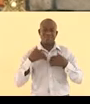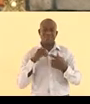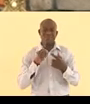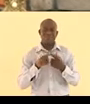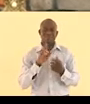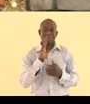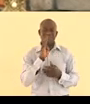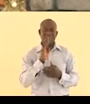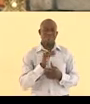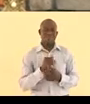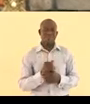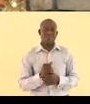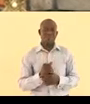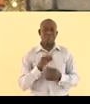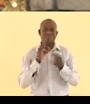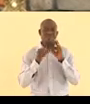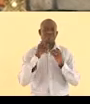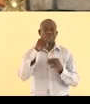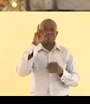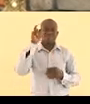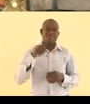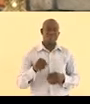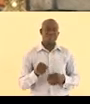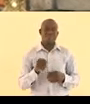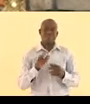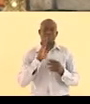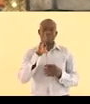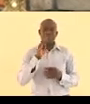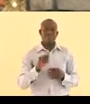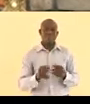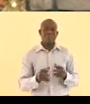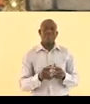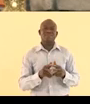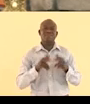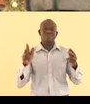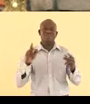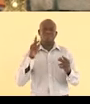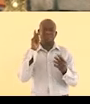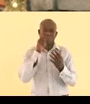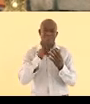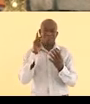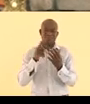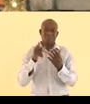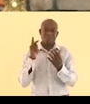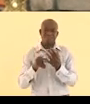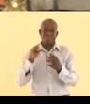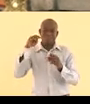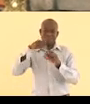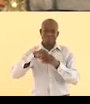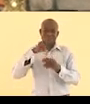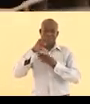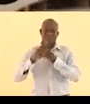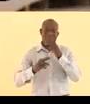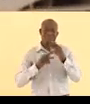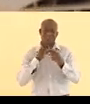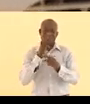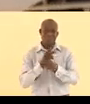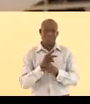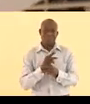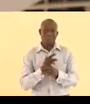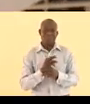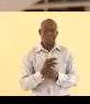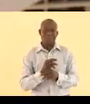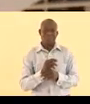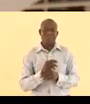Something has to give. If you must be very popular in the world and seek popularity,